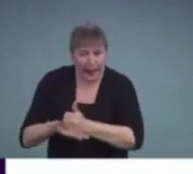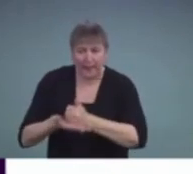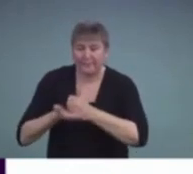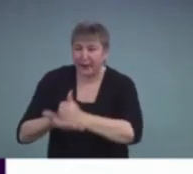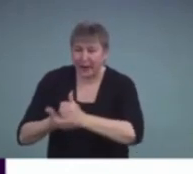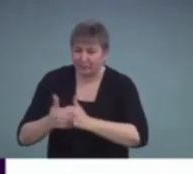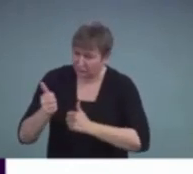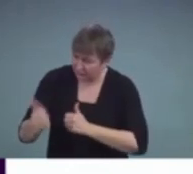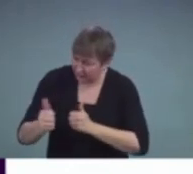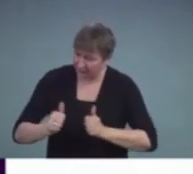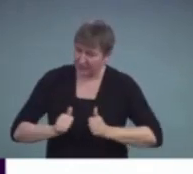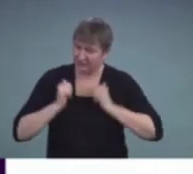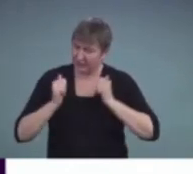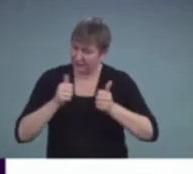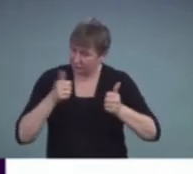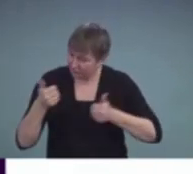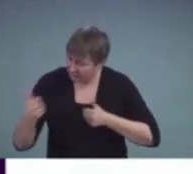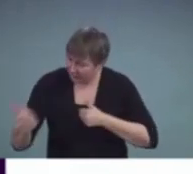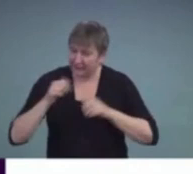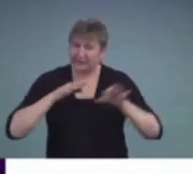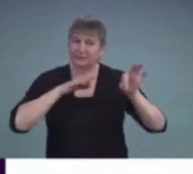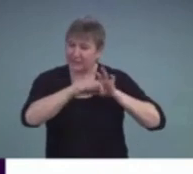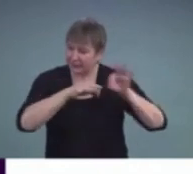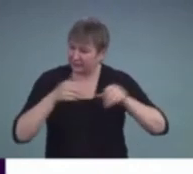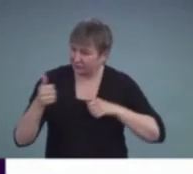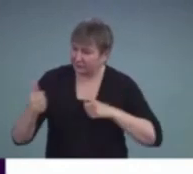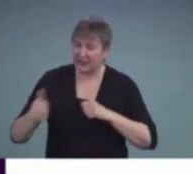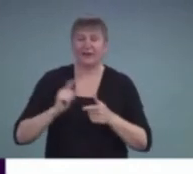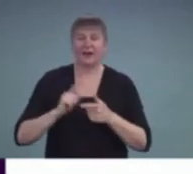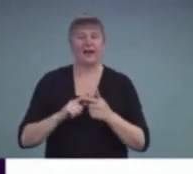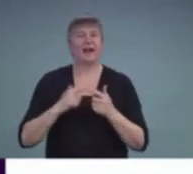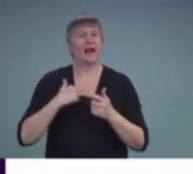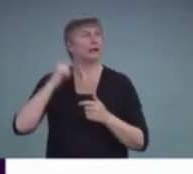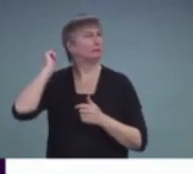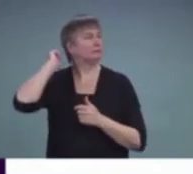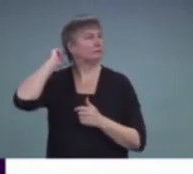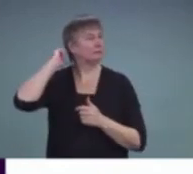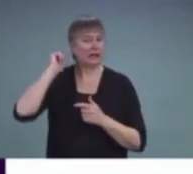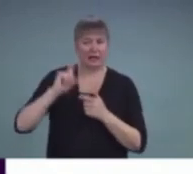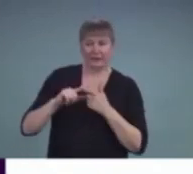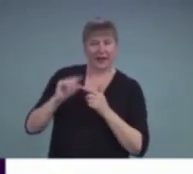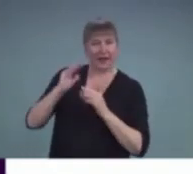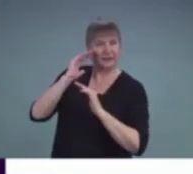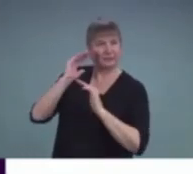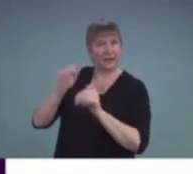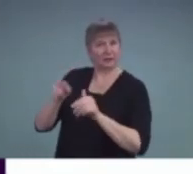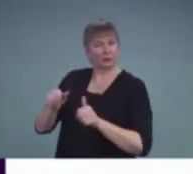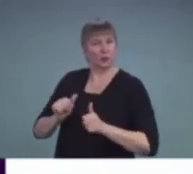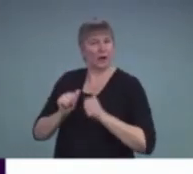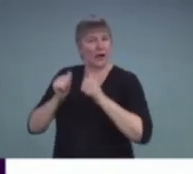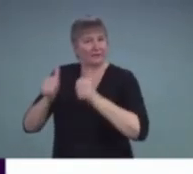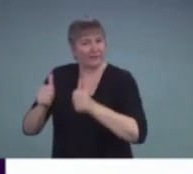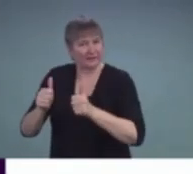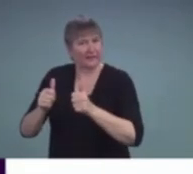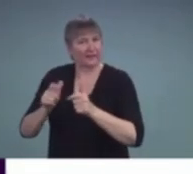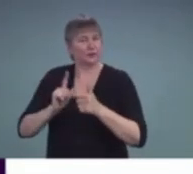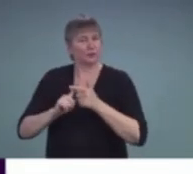their needs. And oftentimes I felt like we were expecting children to advocate for themselves when they really didn't